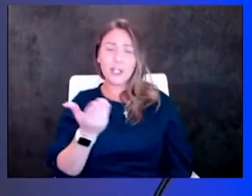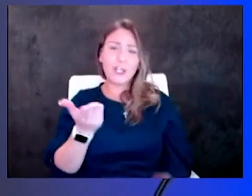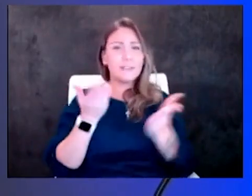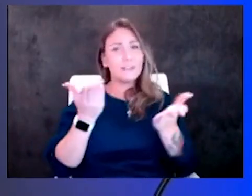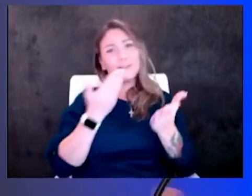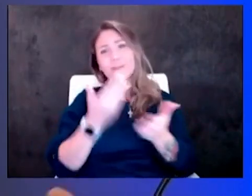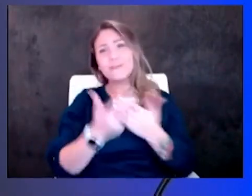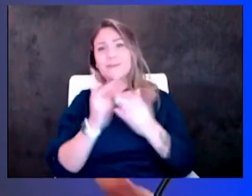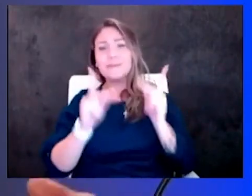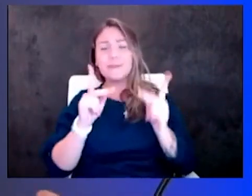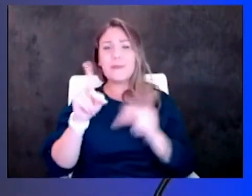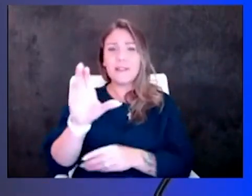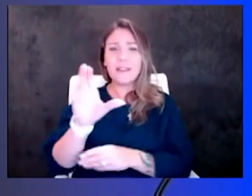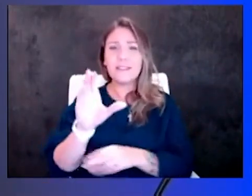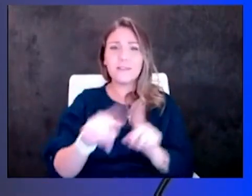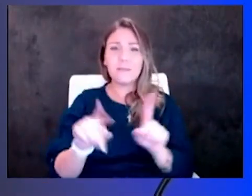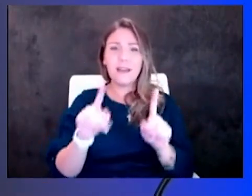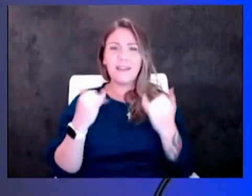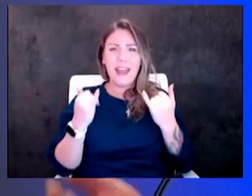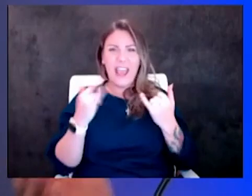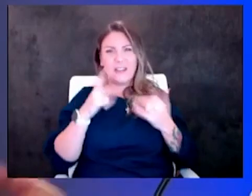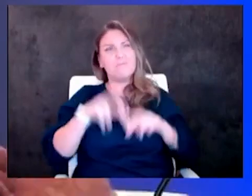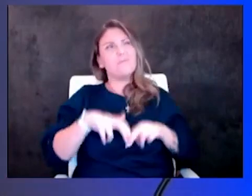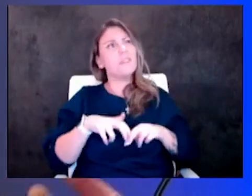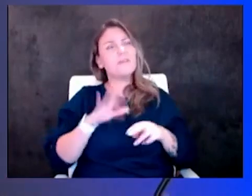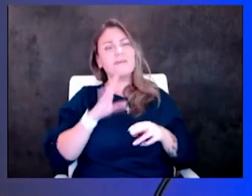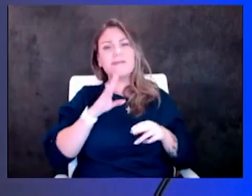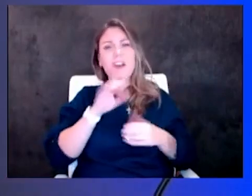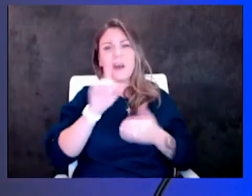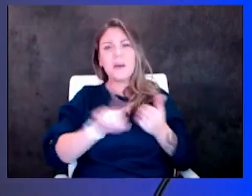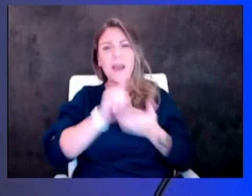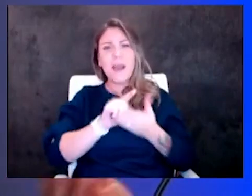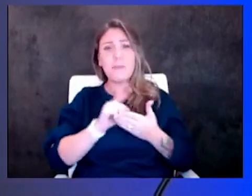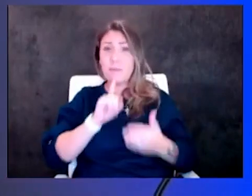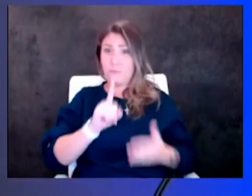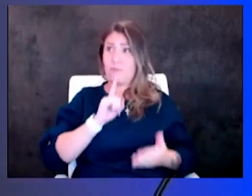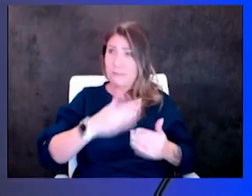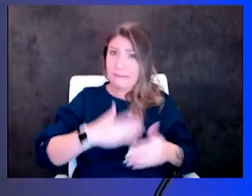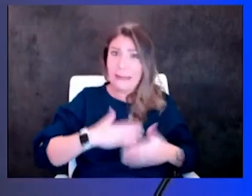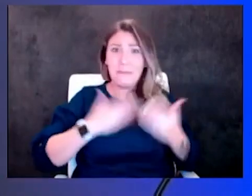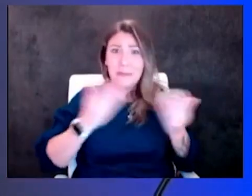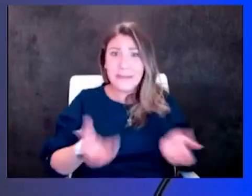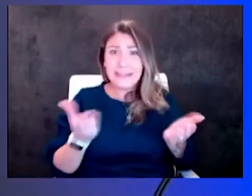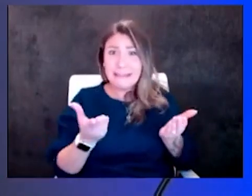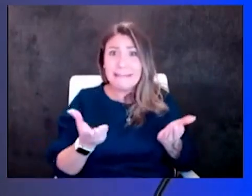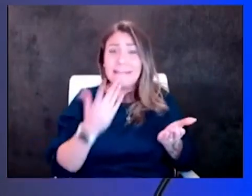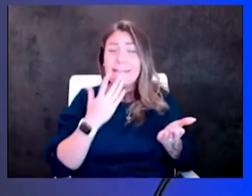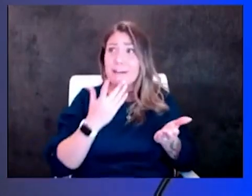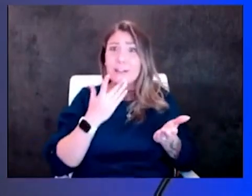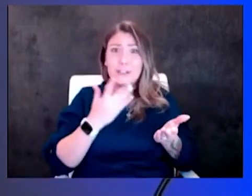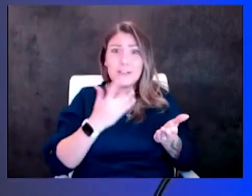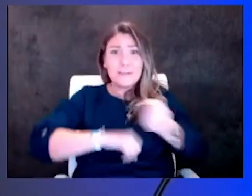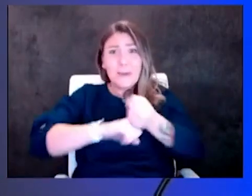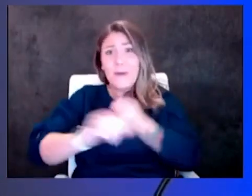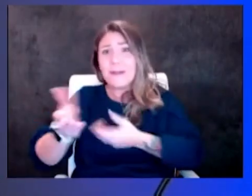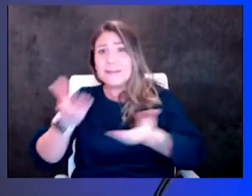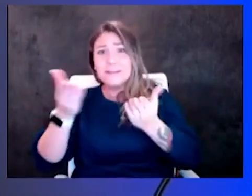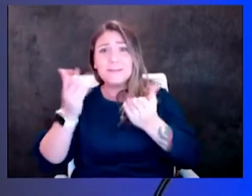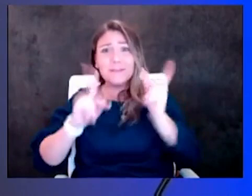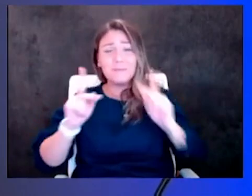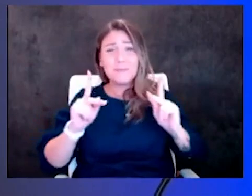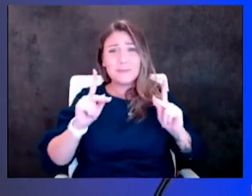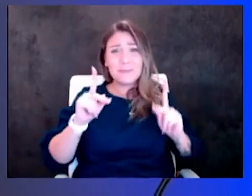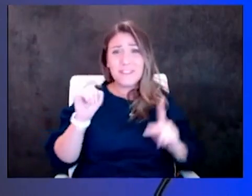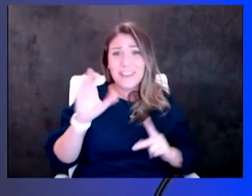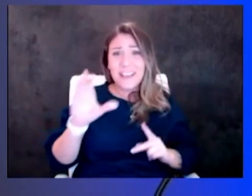But now that I sit here and talk about this for an hour, I really am happy to be here serving the good people of Kansas City. It's an exciting time to